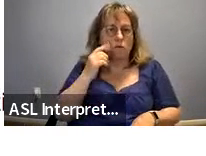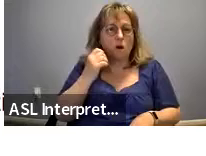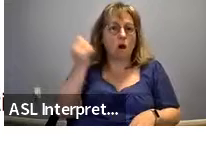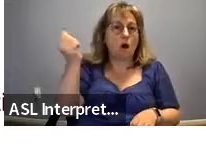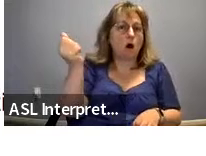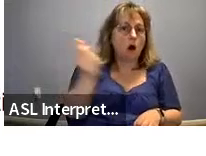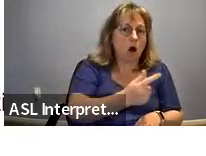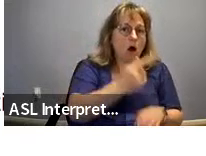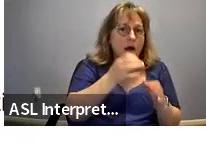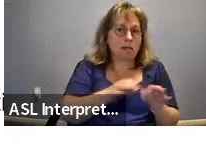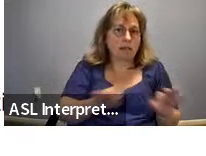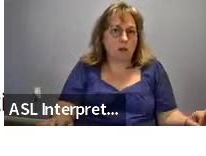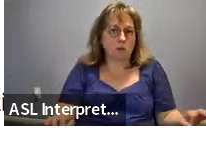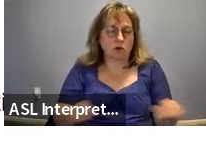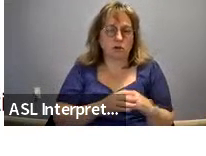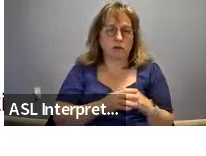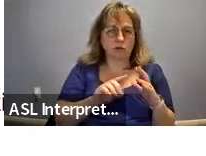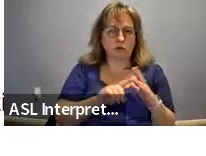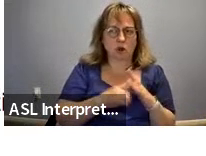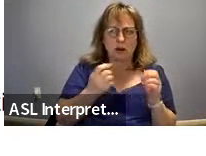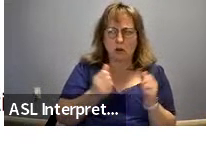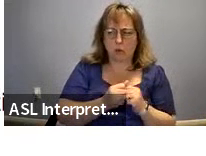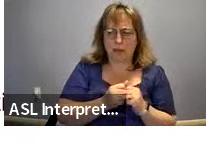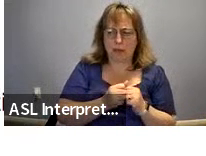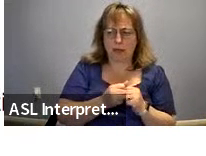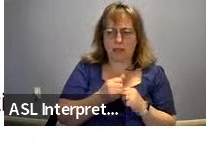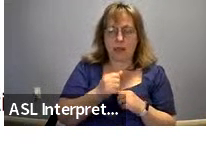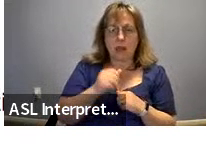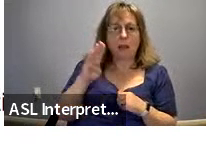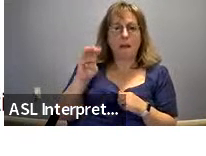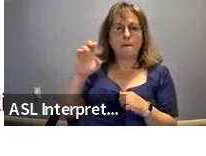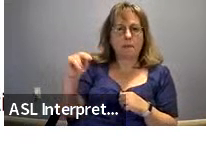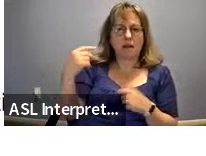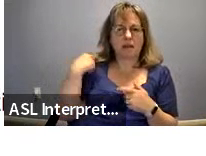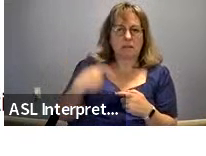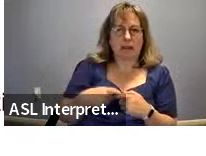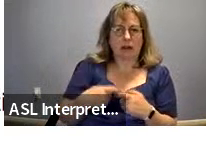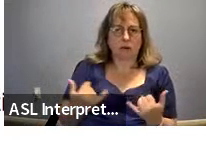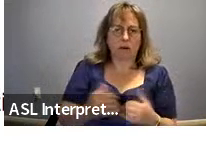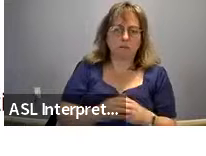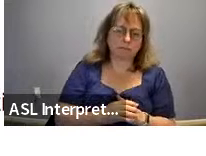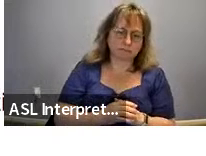4 languages. Starting with Ben in Spanish, please.